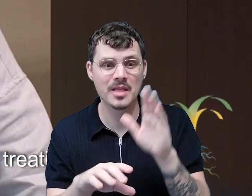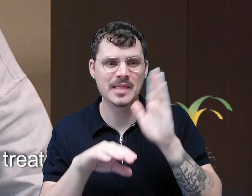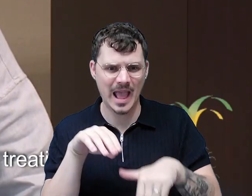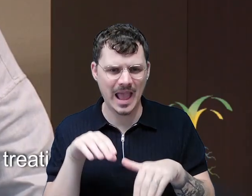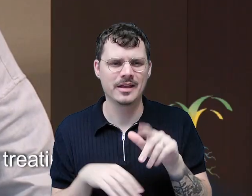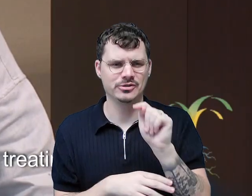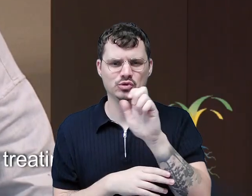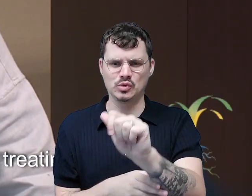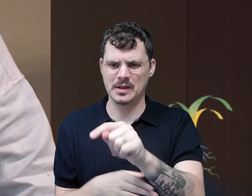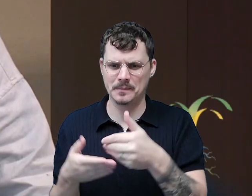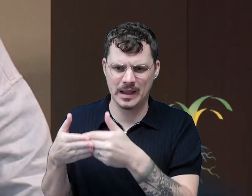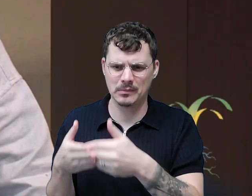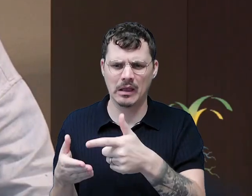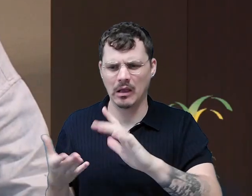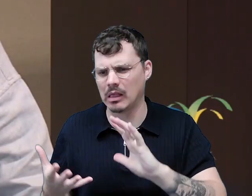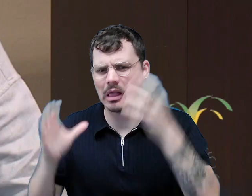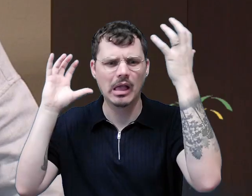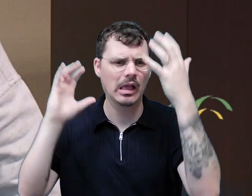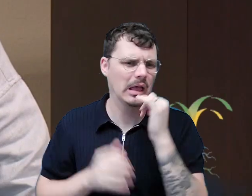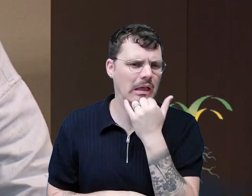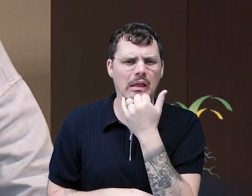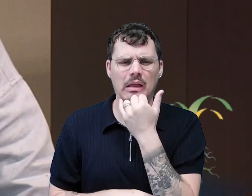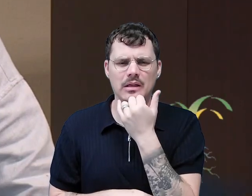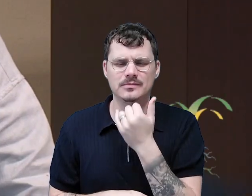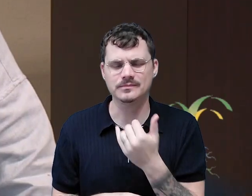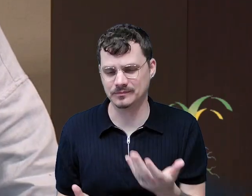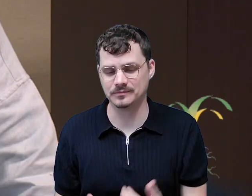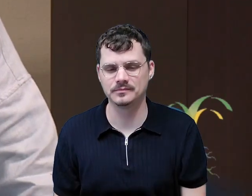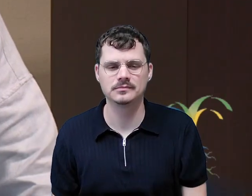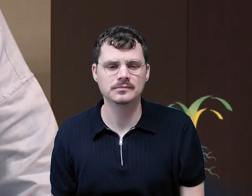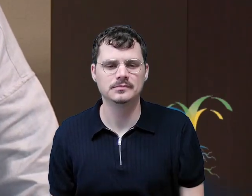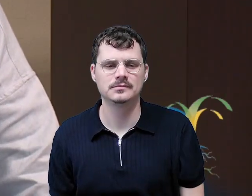better response than treating it like some kind of disaster.